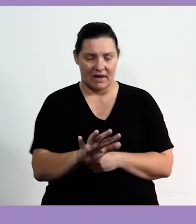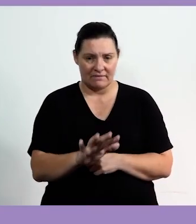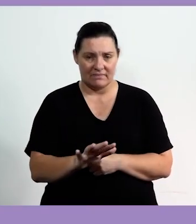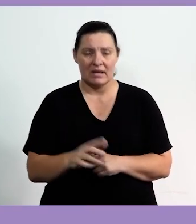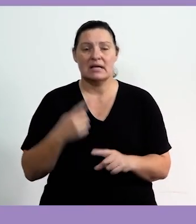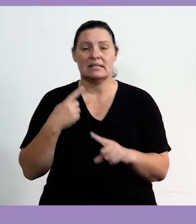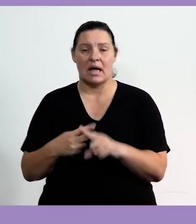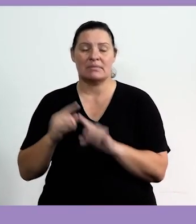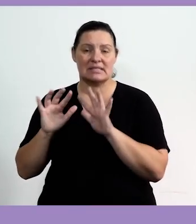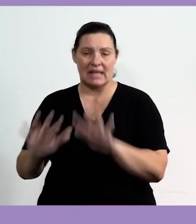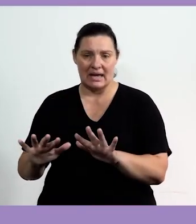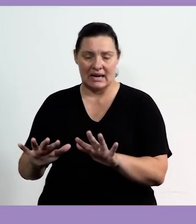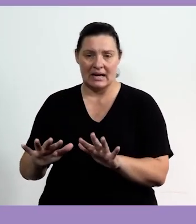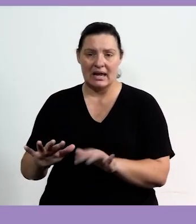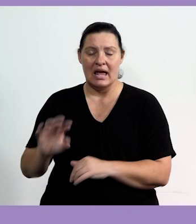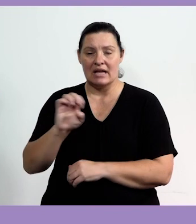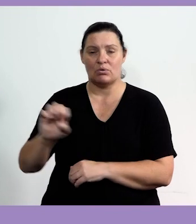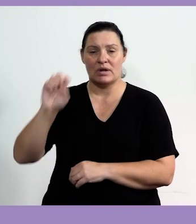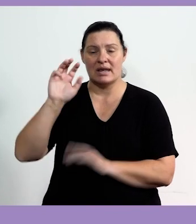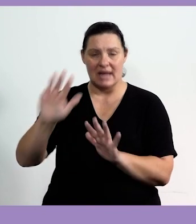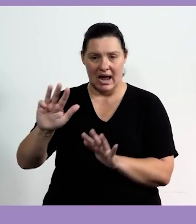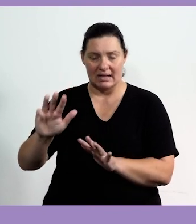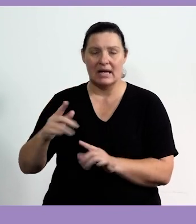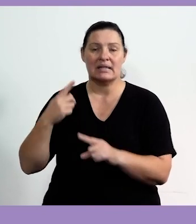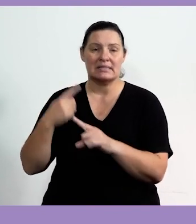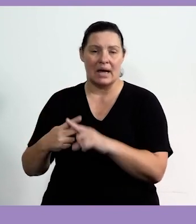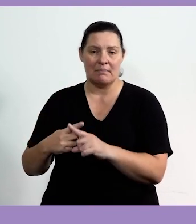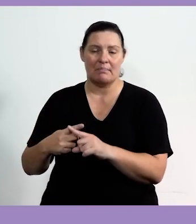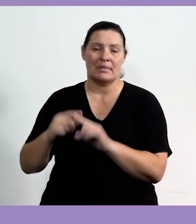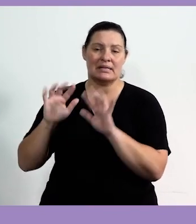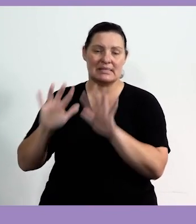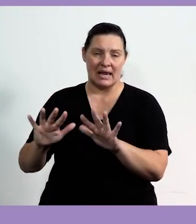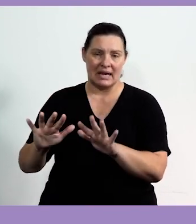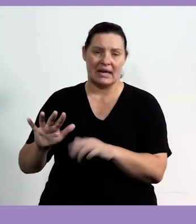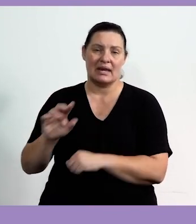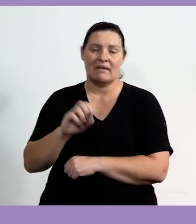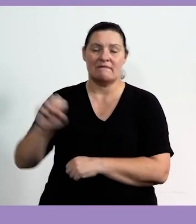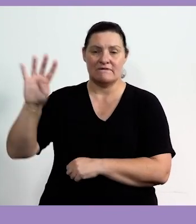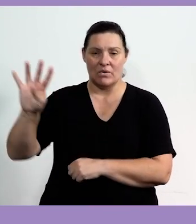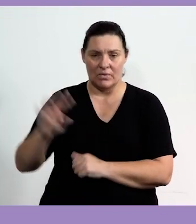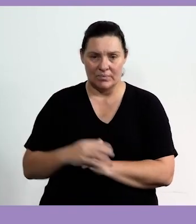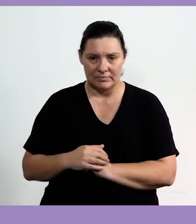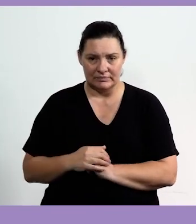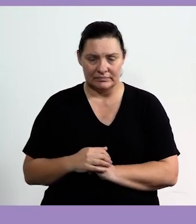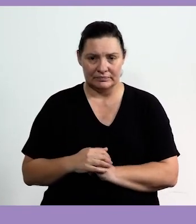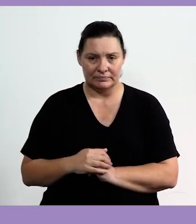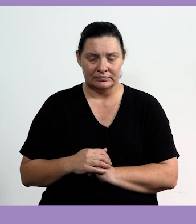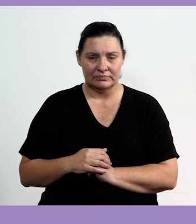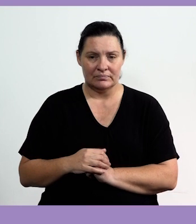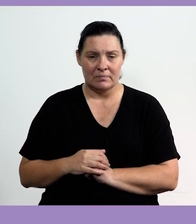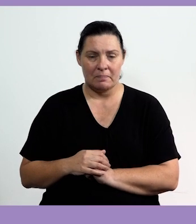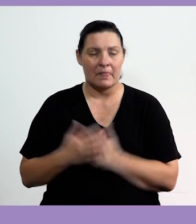3 multiplied by 5 multiplied by 10 to the exponent 9 multiplied by 10 to the exponent